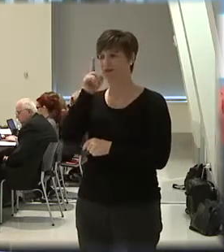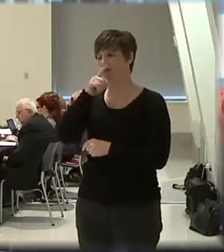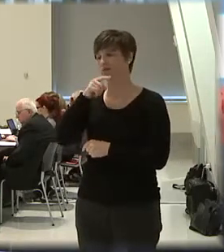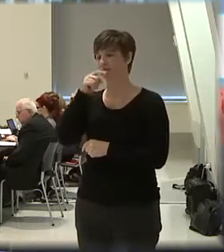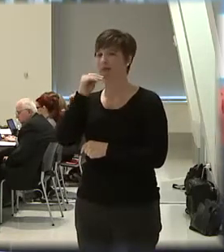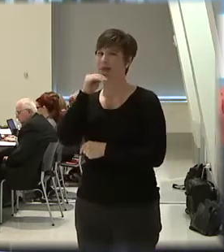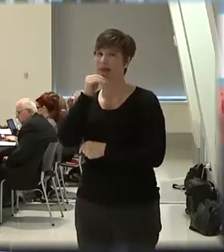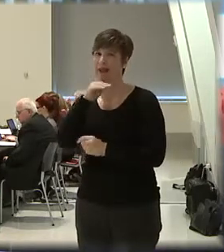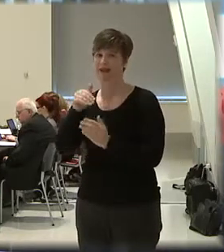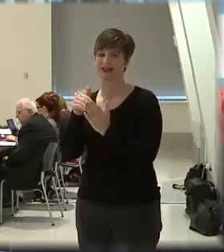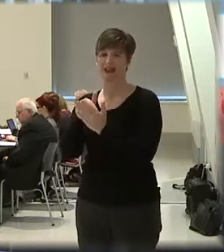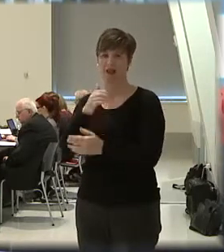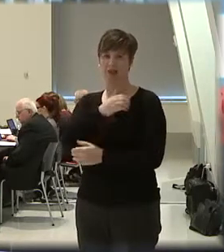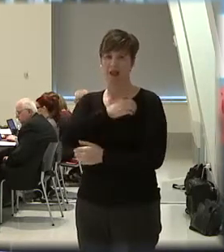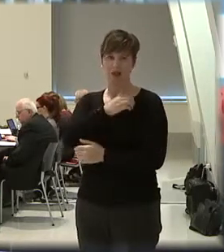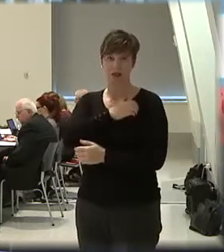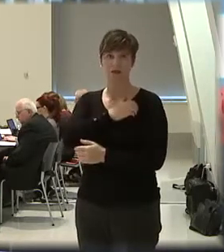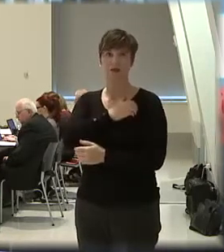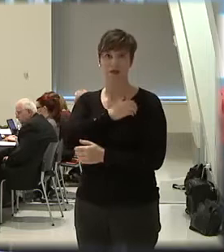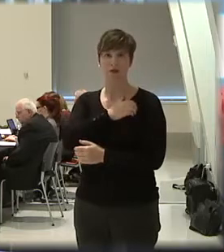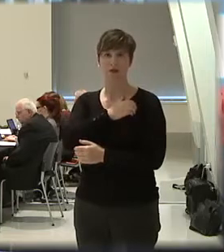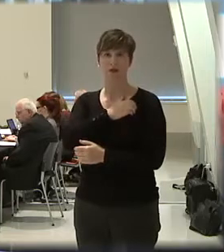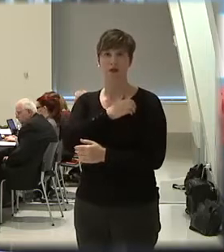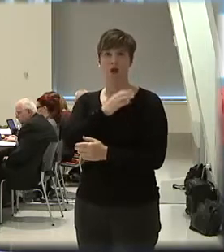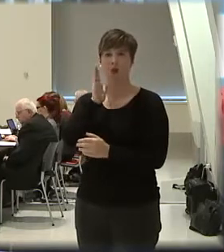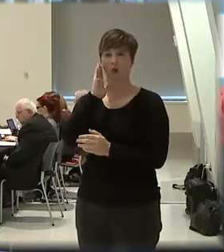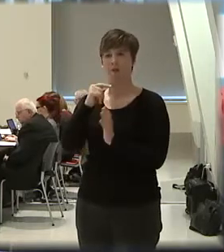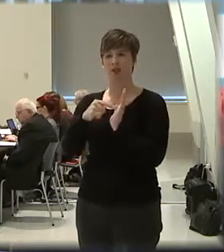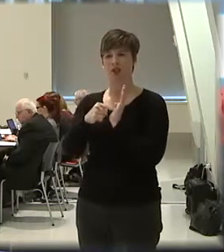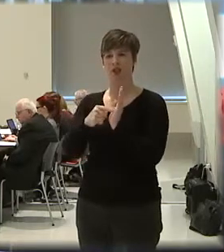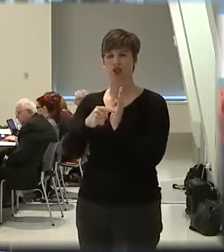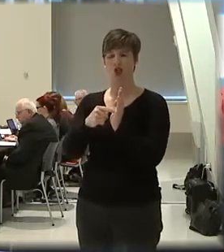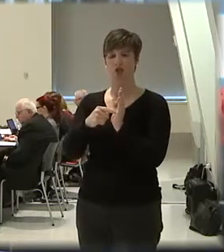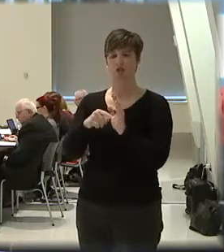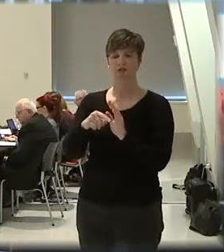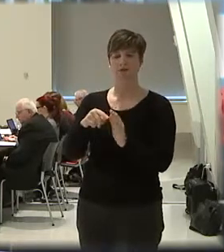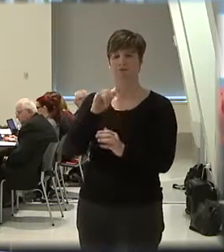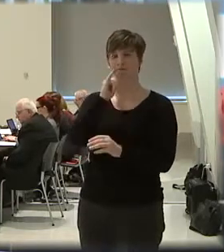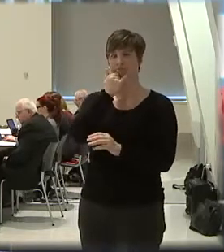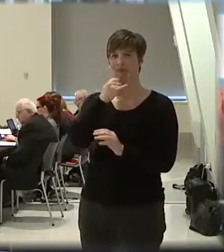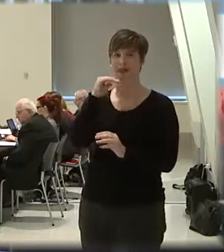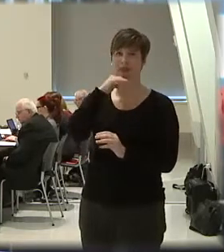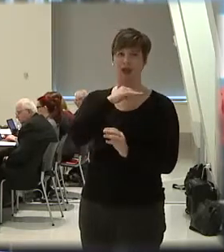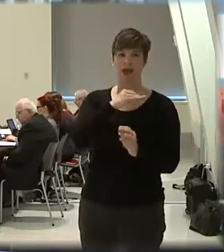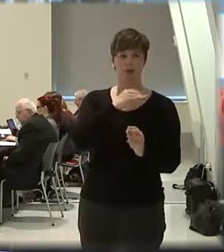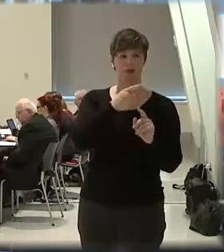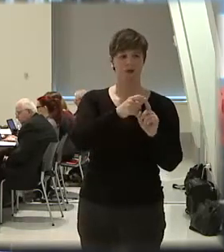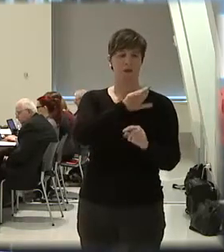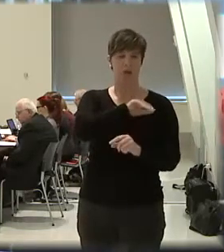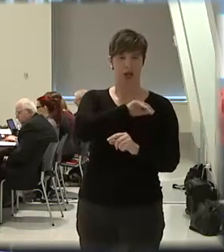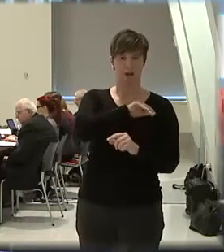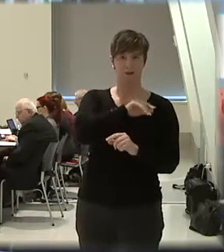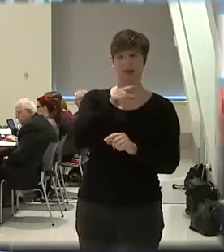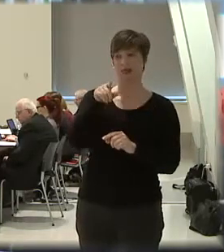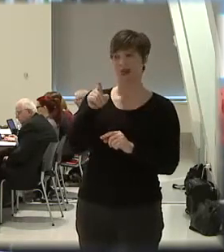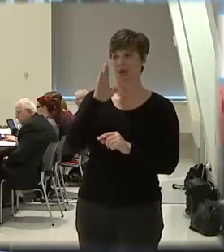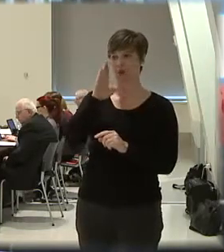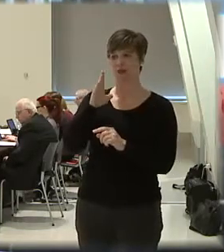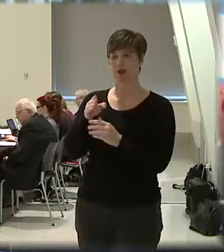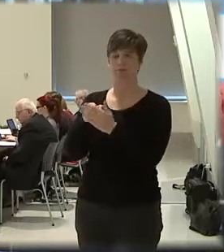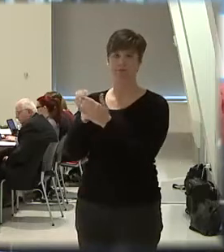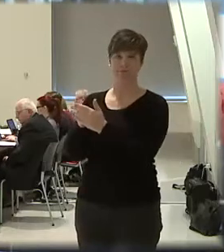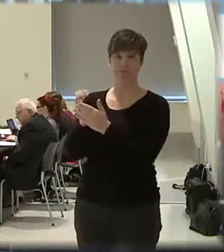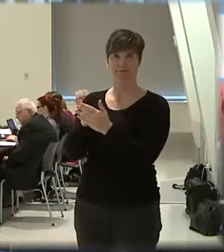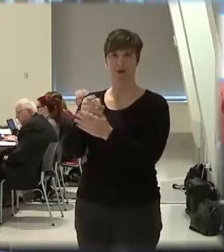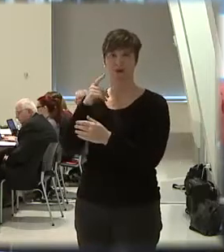police officers that are definitively disproven by video evidence should be held criminally accountable for their false